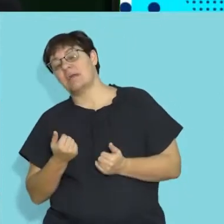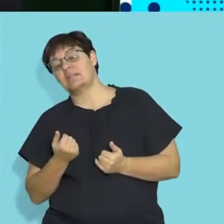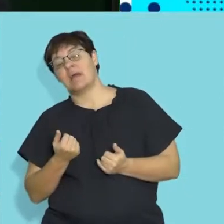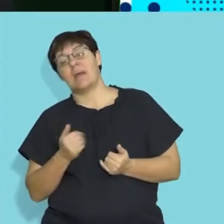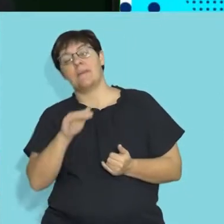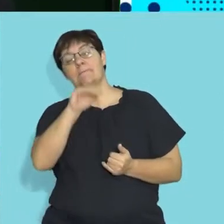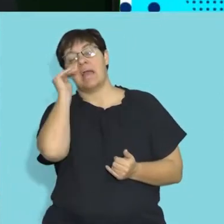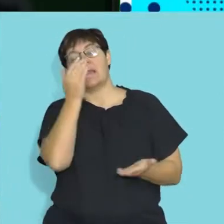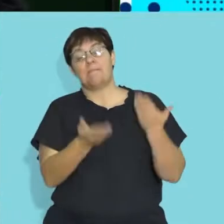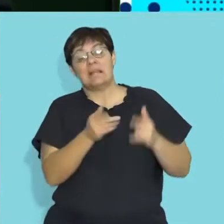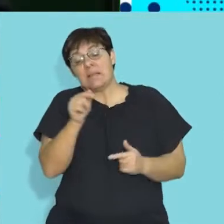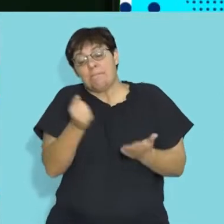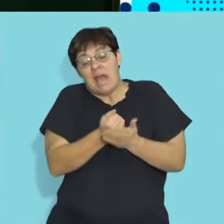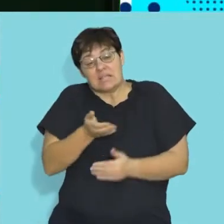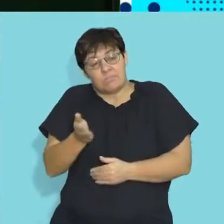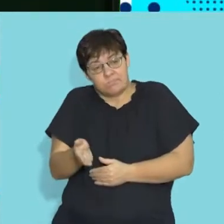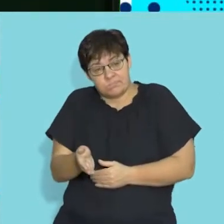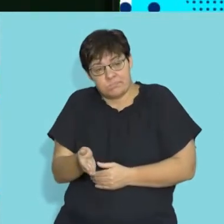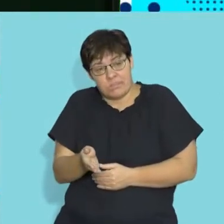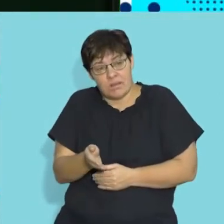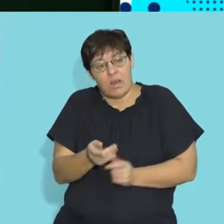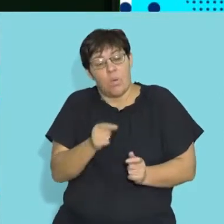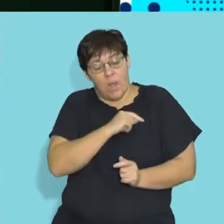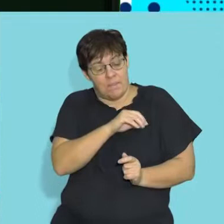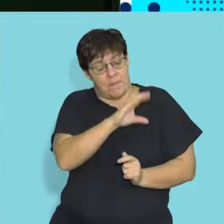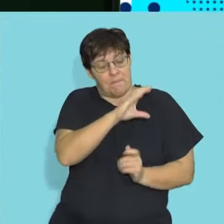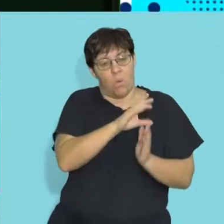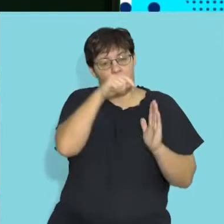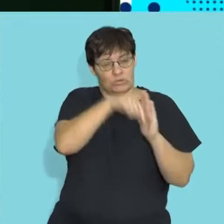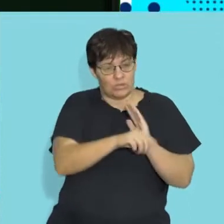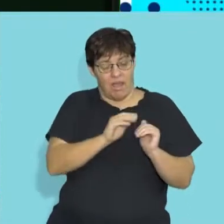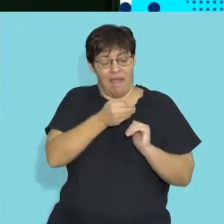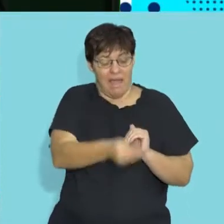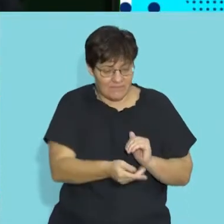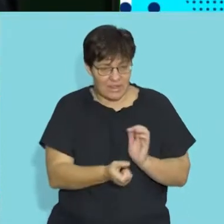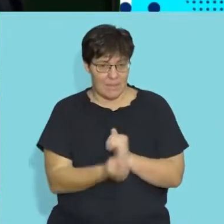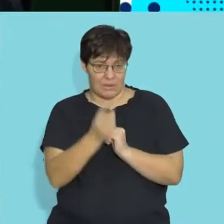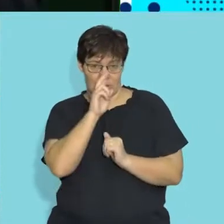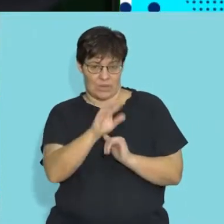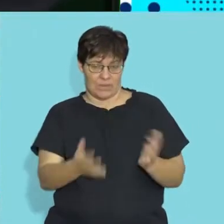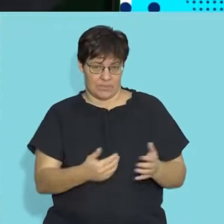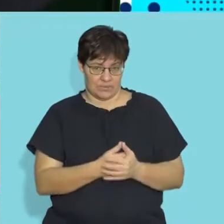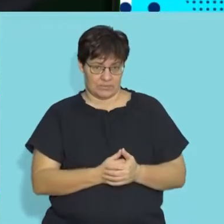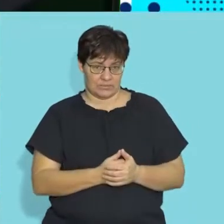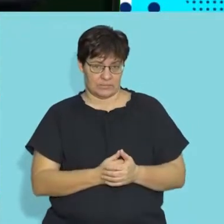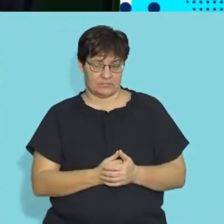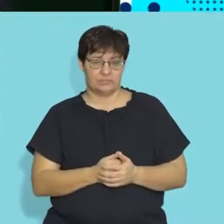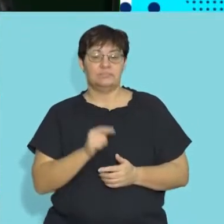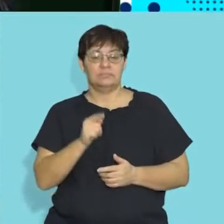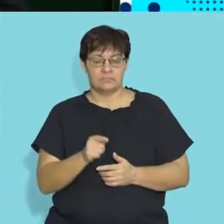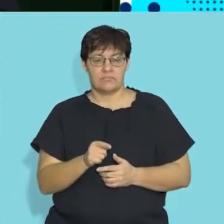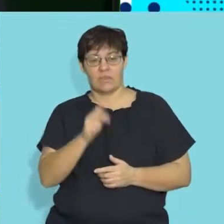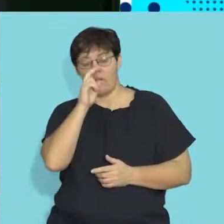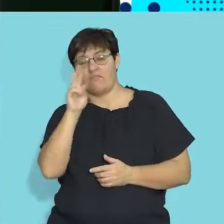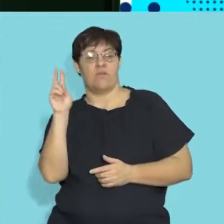balance supposed to be after that surplus or that shortfall. So remember, a cash budget is a